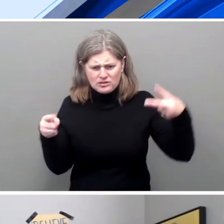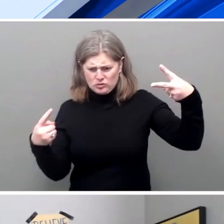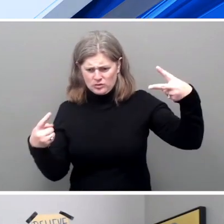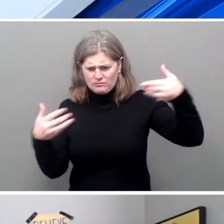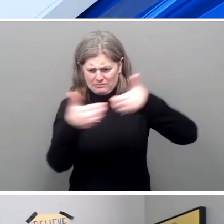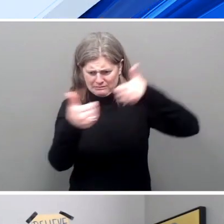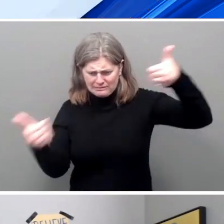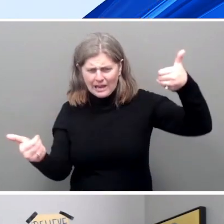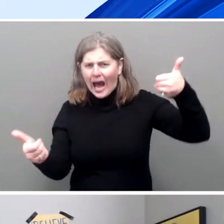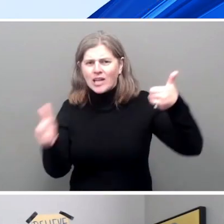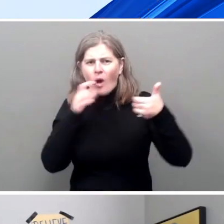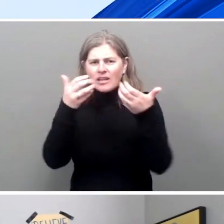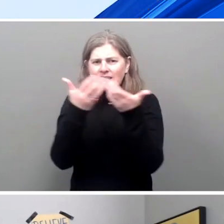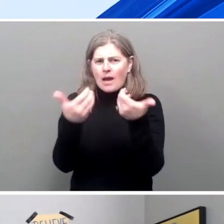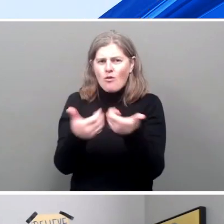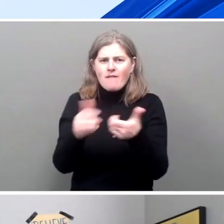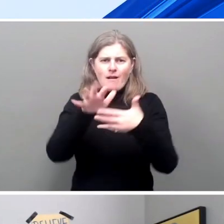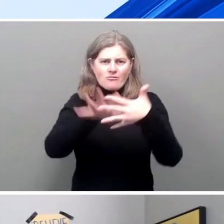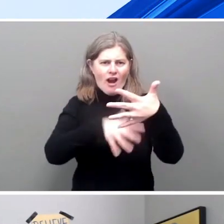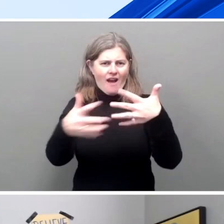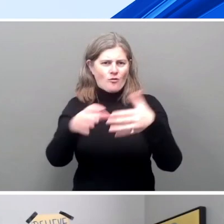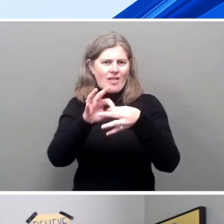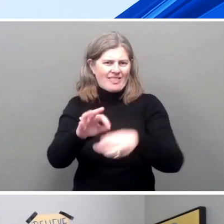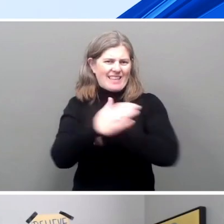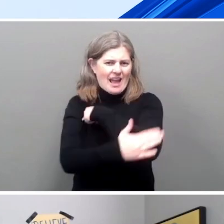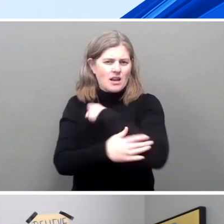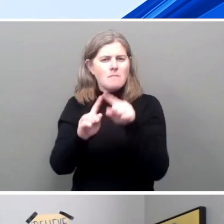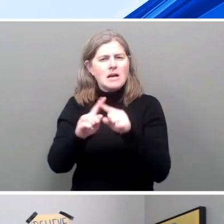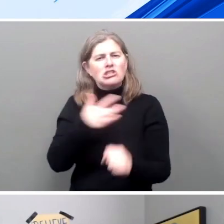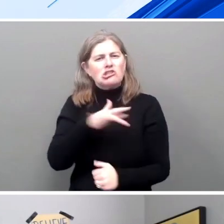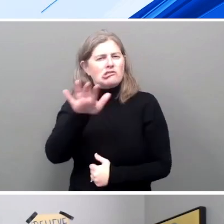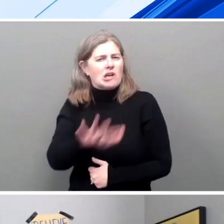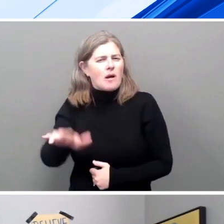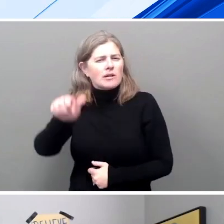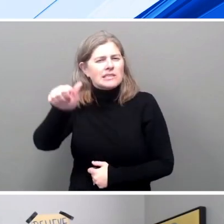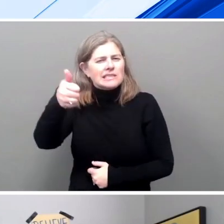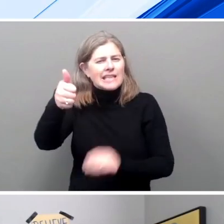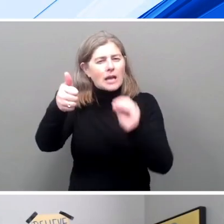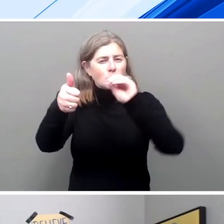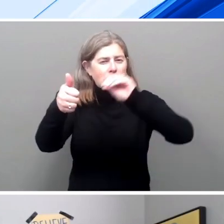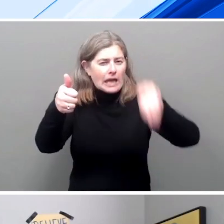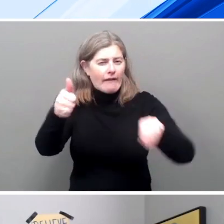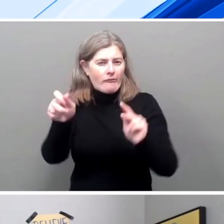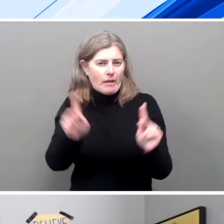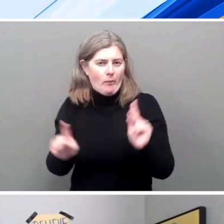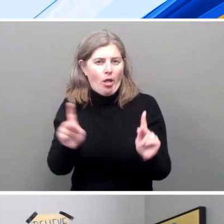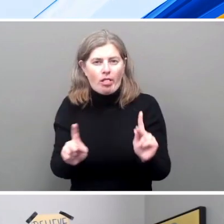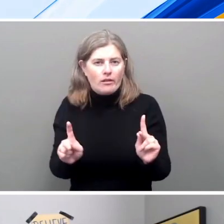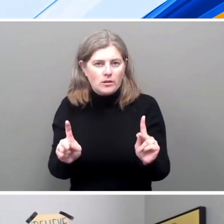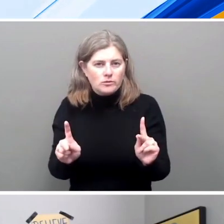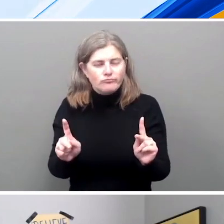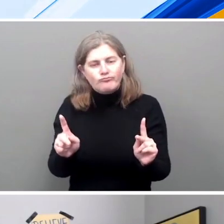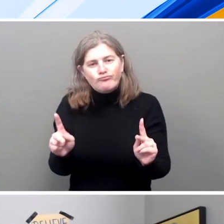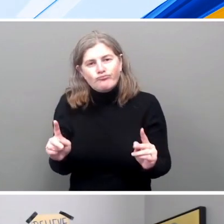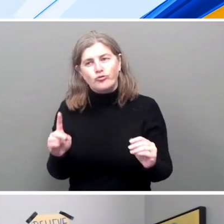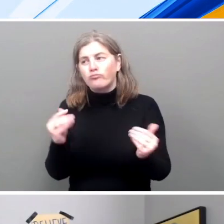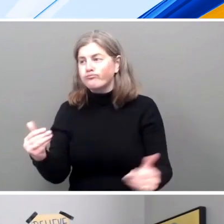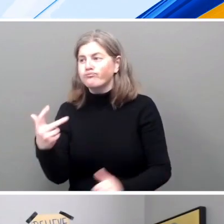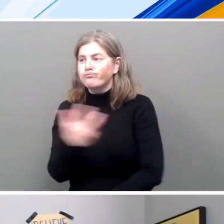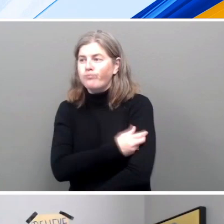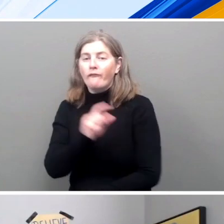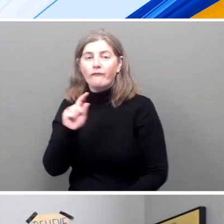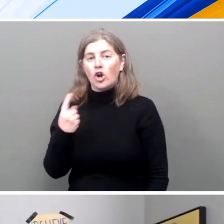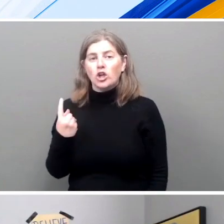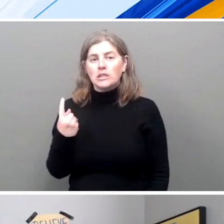by county, but in general, it is hovering around 10% of people who are not going to get